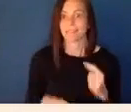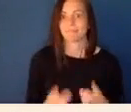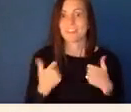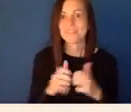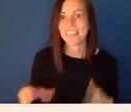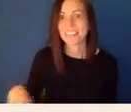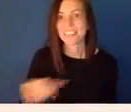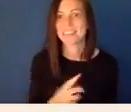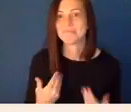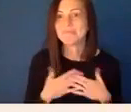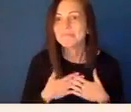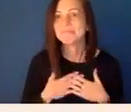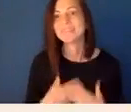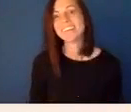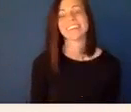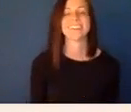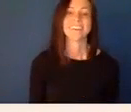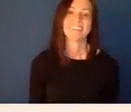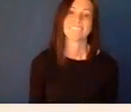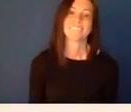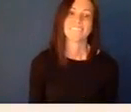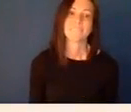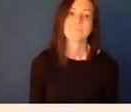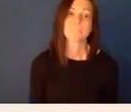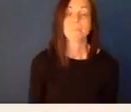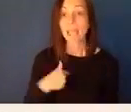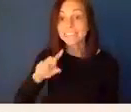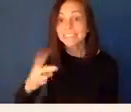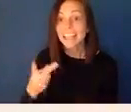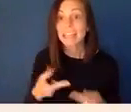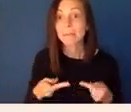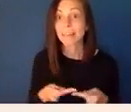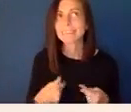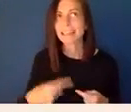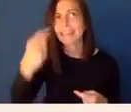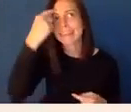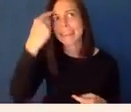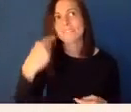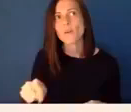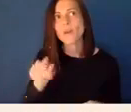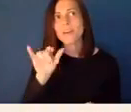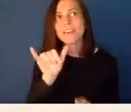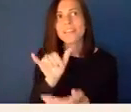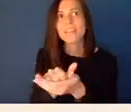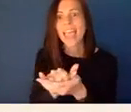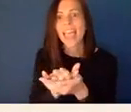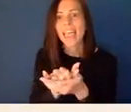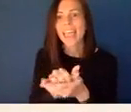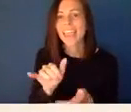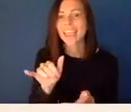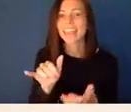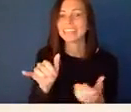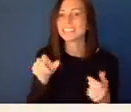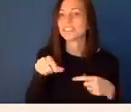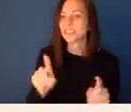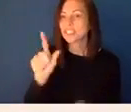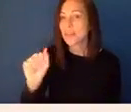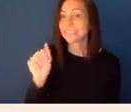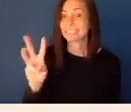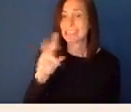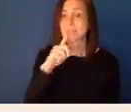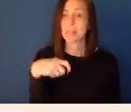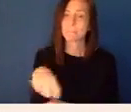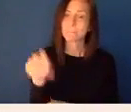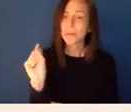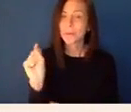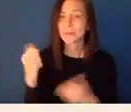so I came in second, I think, to Miss Wheelchair America 2016, and I was just blown away by the